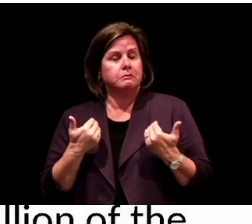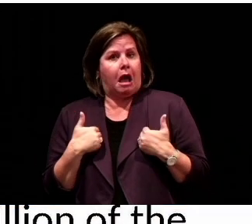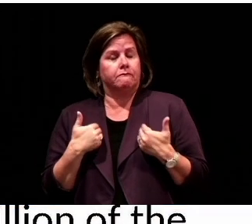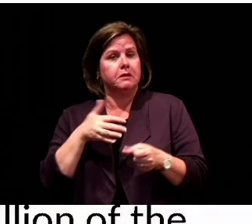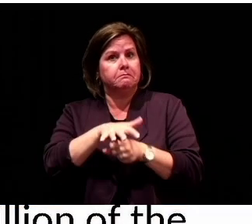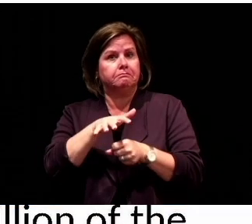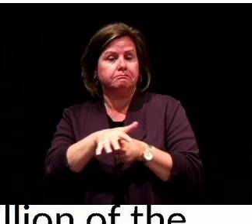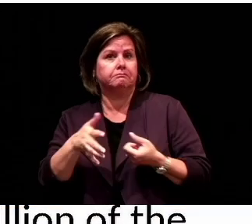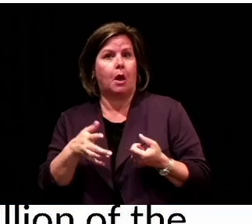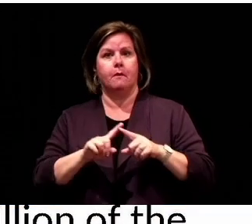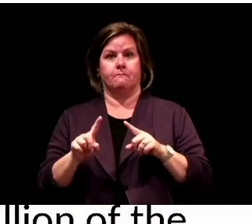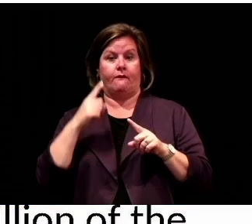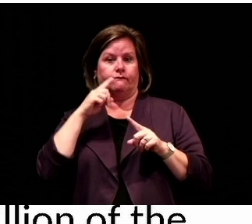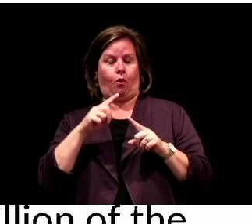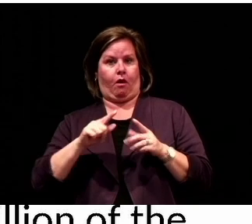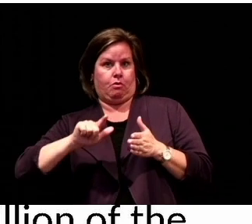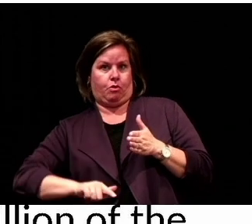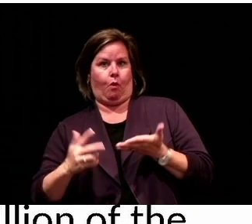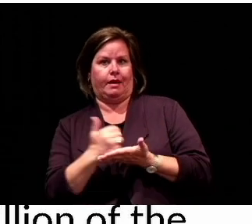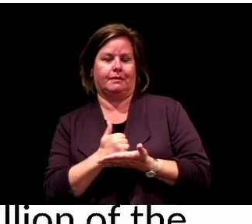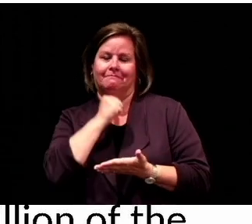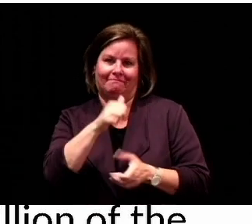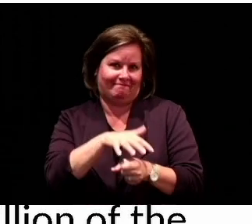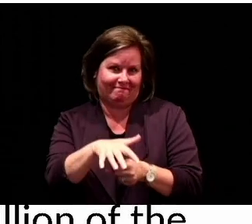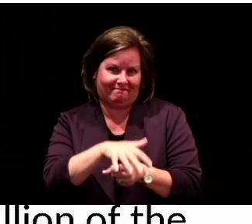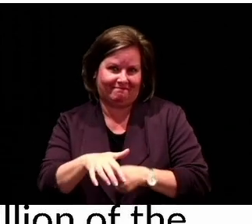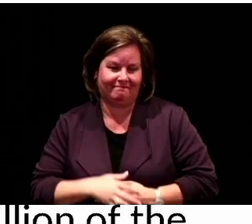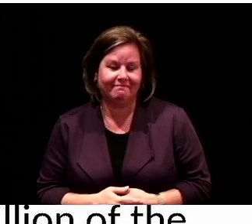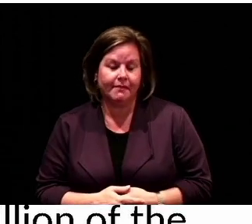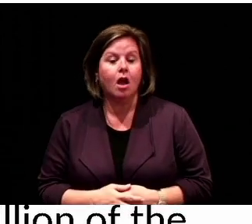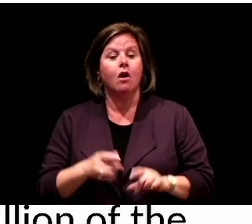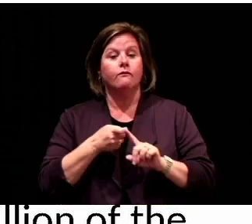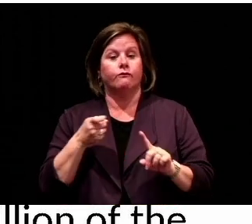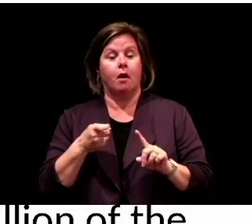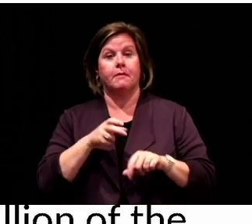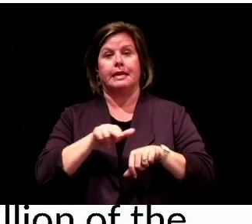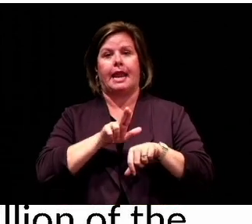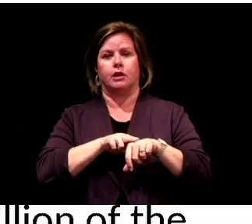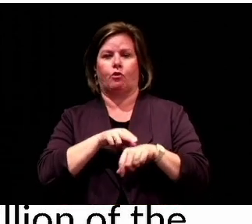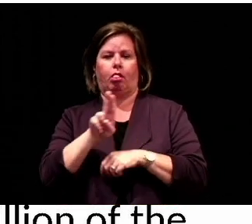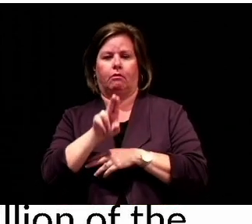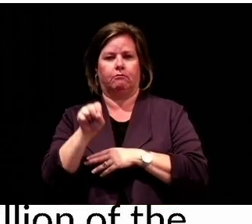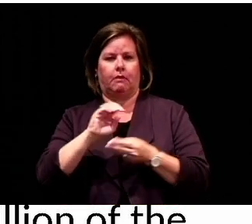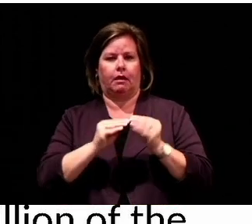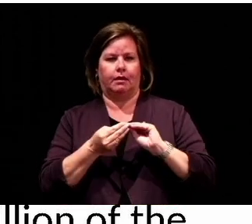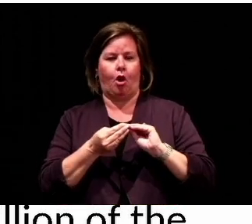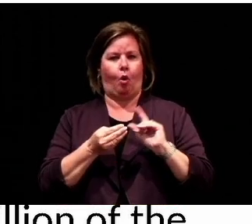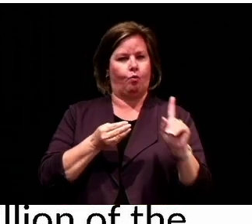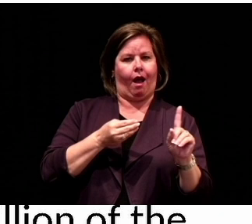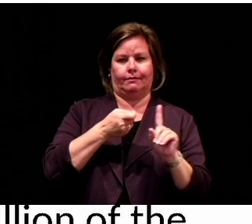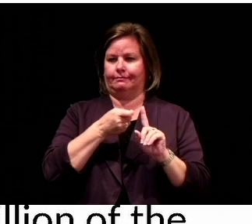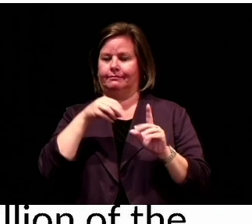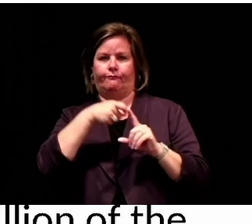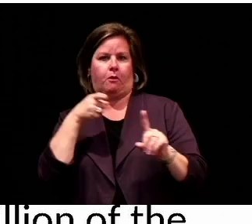shortage. ELI, extremely low-income households, are 1/4 or 11 million families of the nation's 44.1 million renter